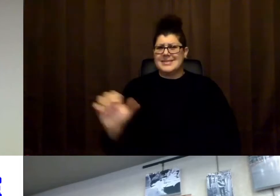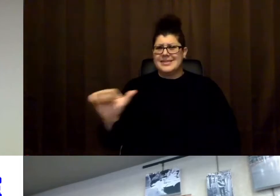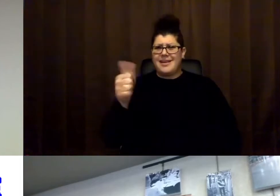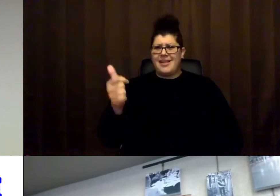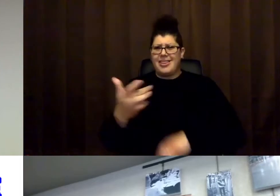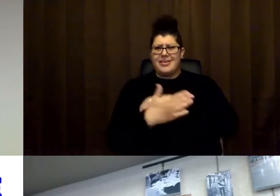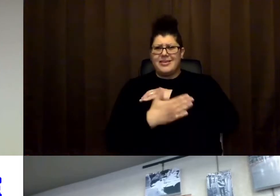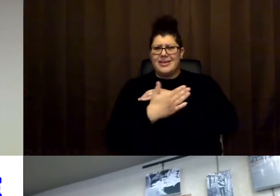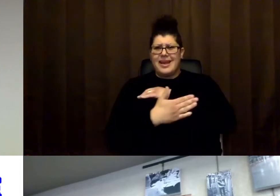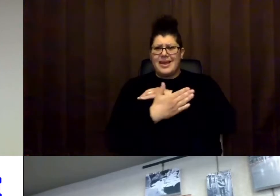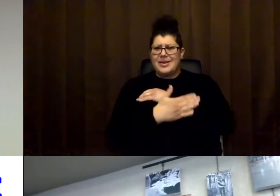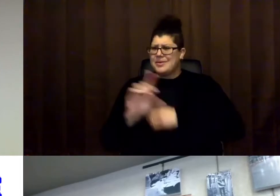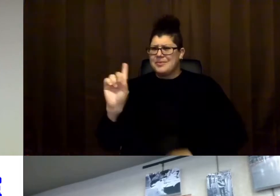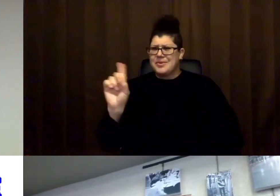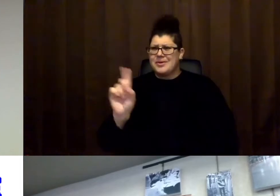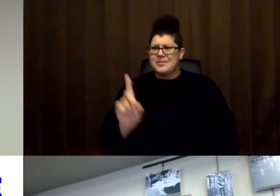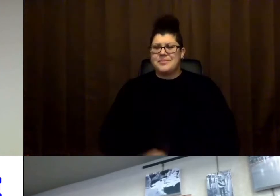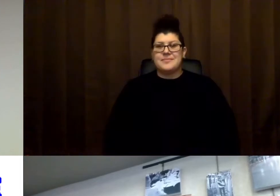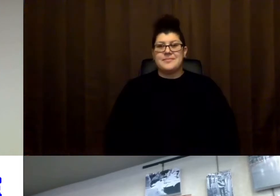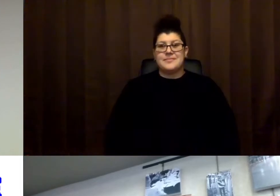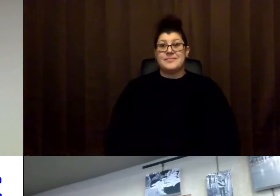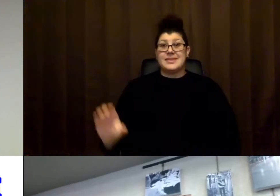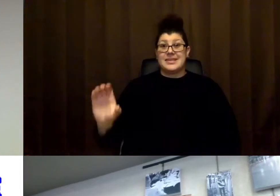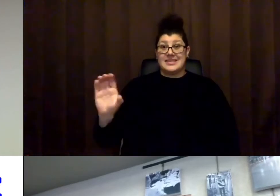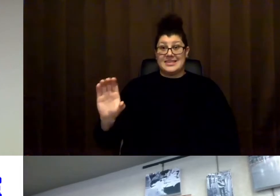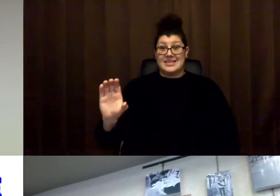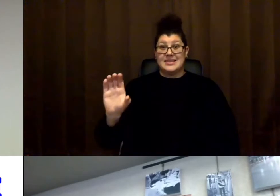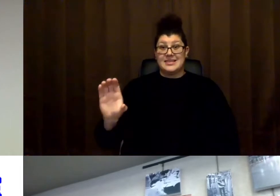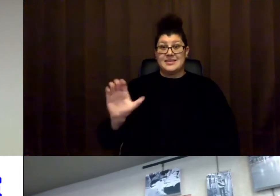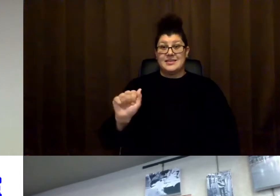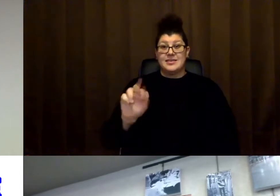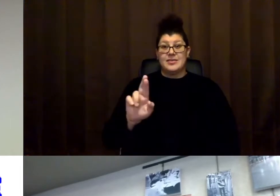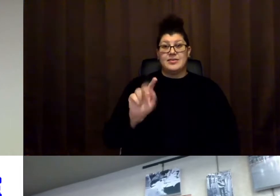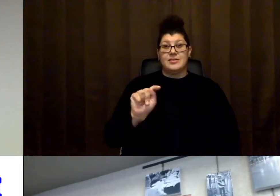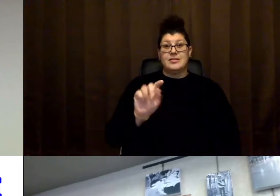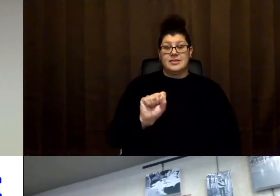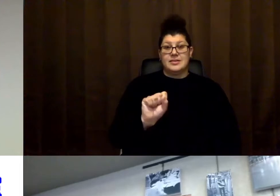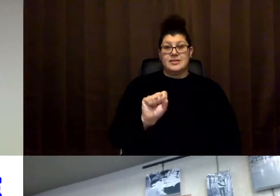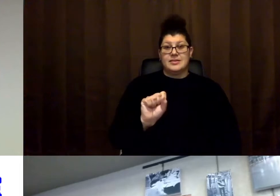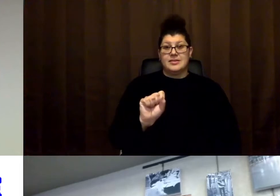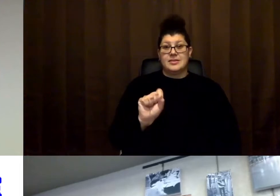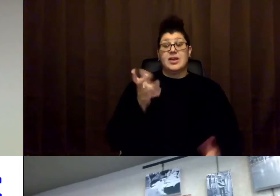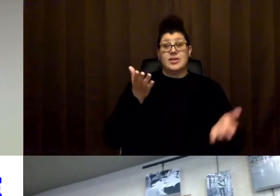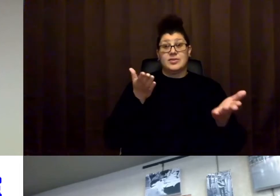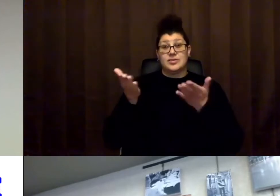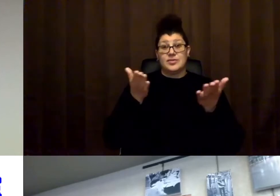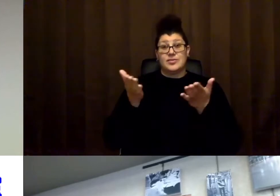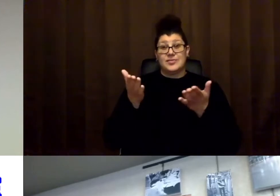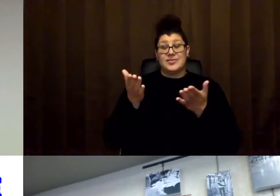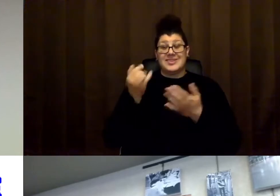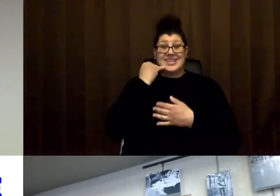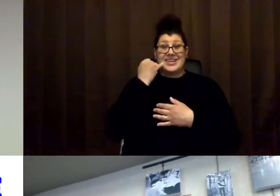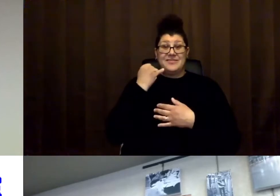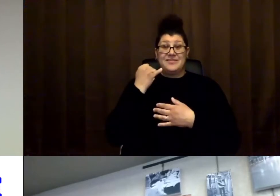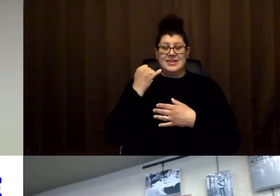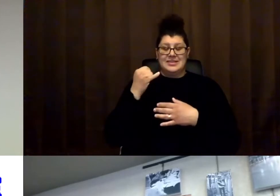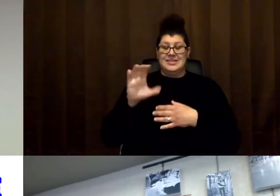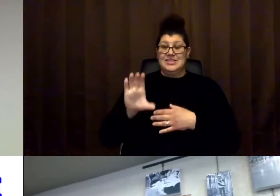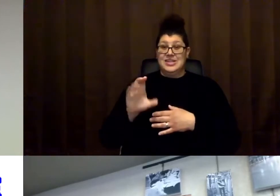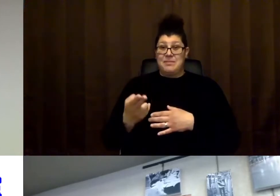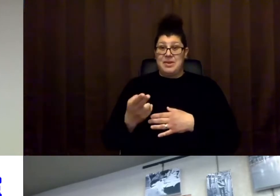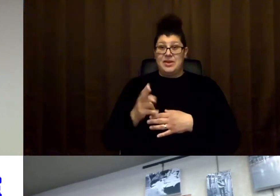Sure. So C-Carts serves any of the community that's outside of the Champaign-Urbana Savoy